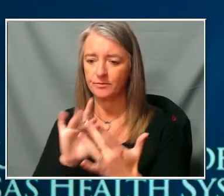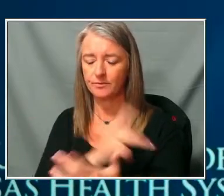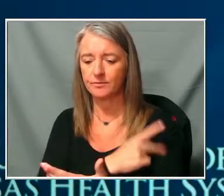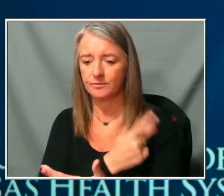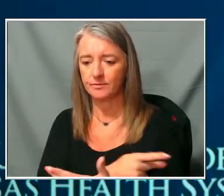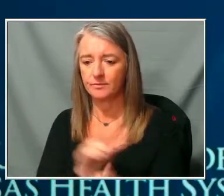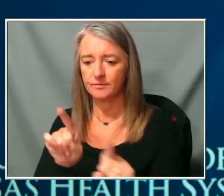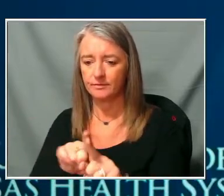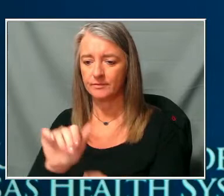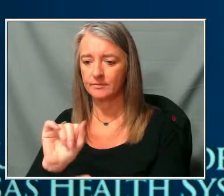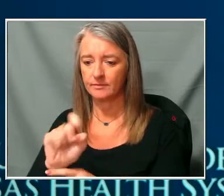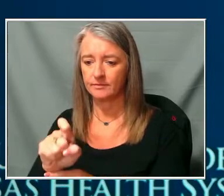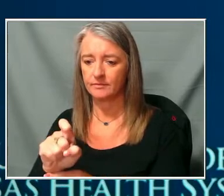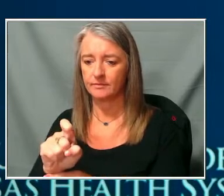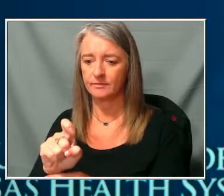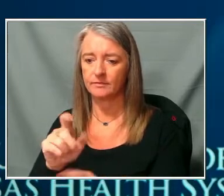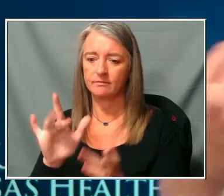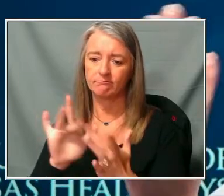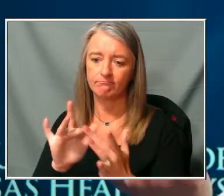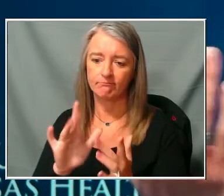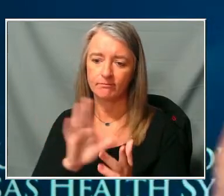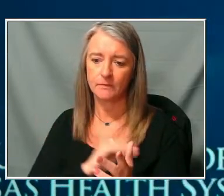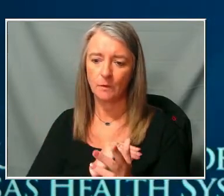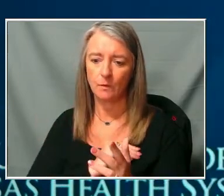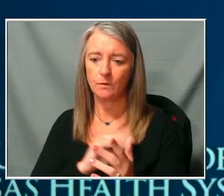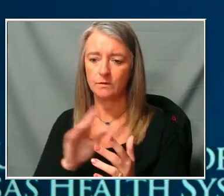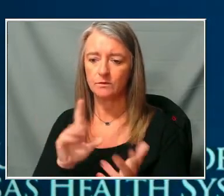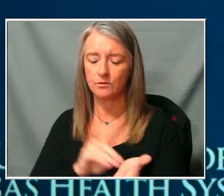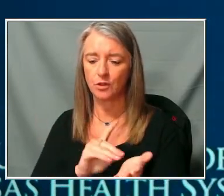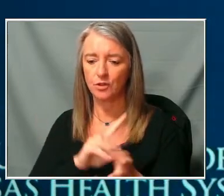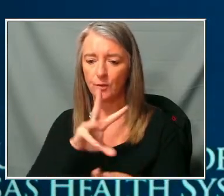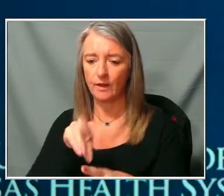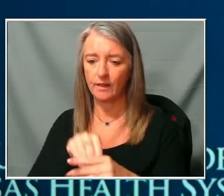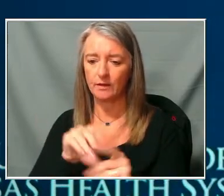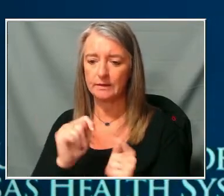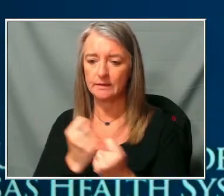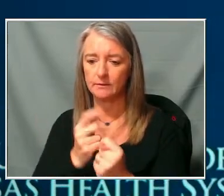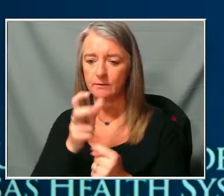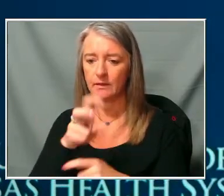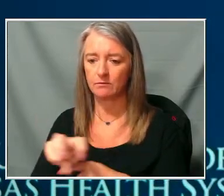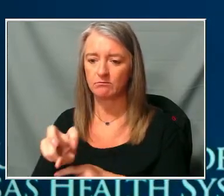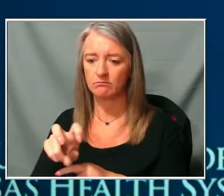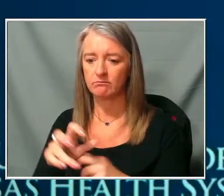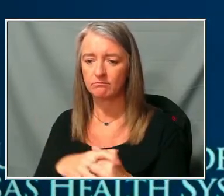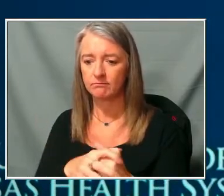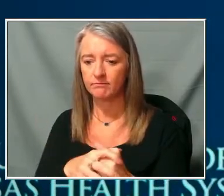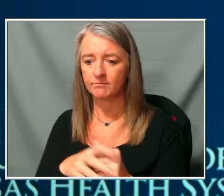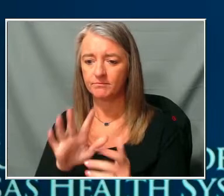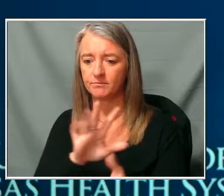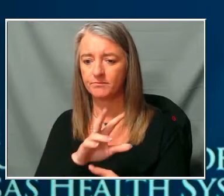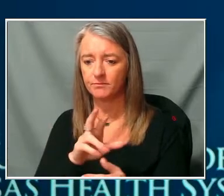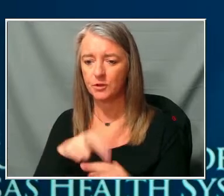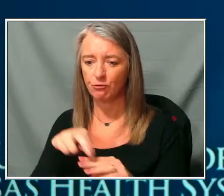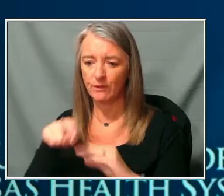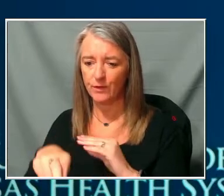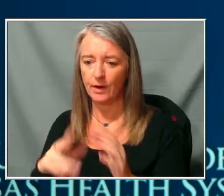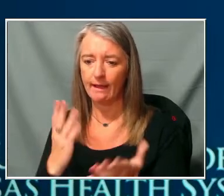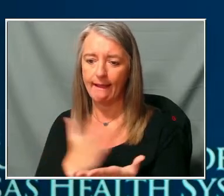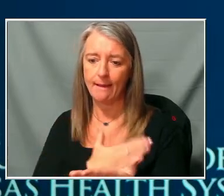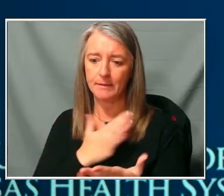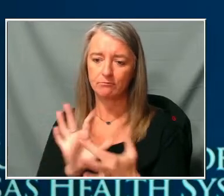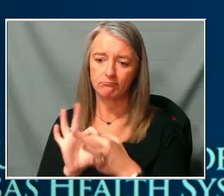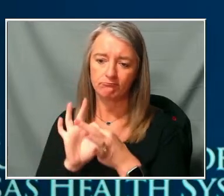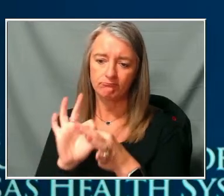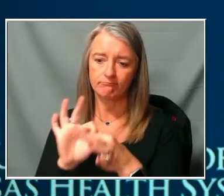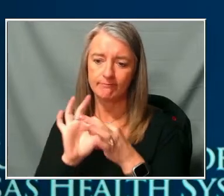Alex did, who reach out on their own, and we have doctors within our own team that can help connect us. So we're happy to connect with patients however it